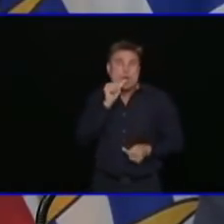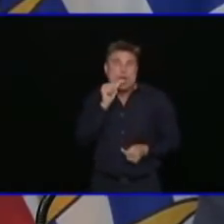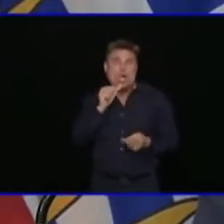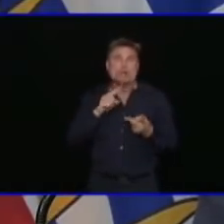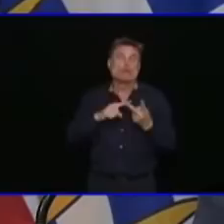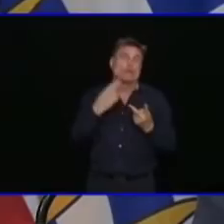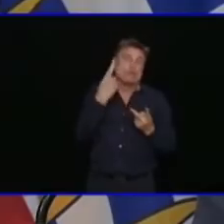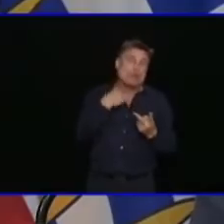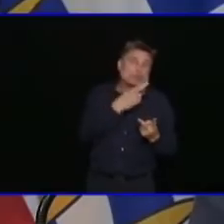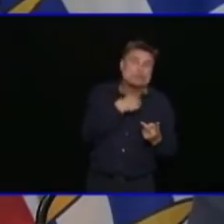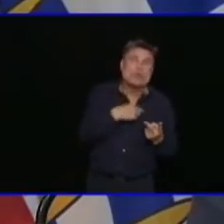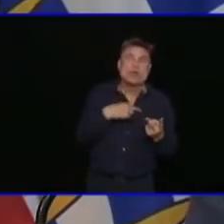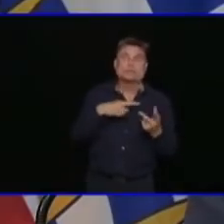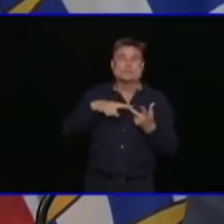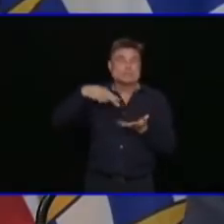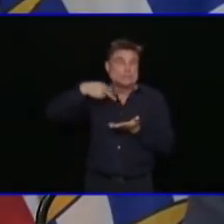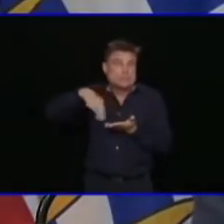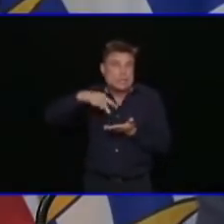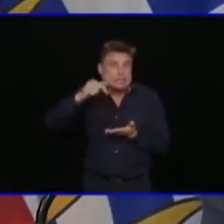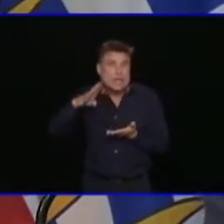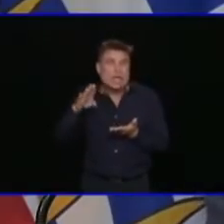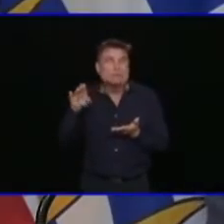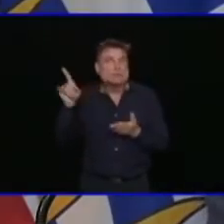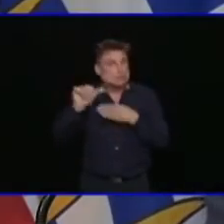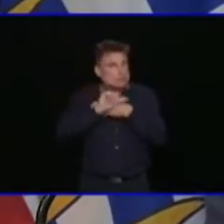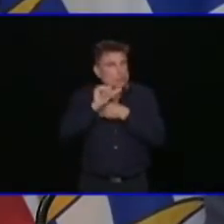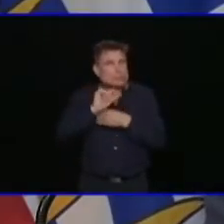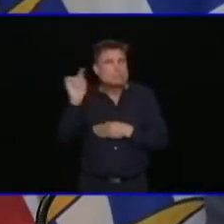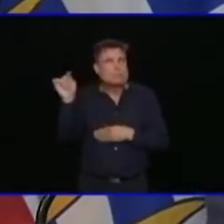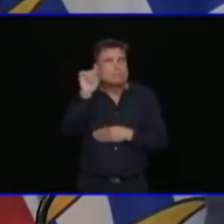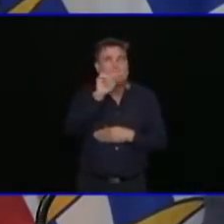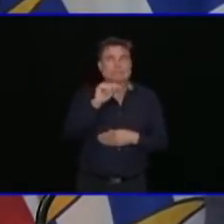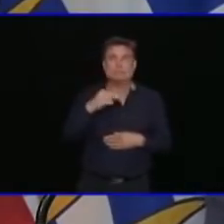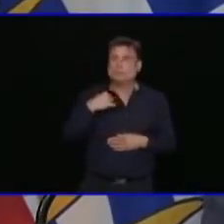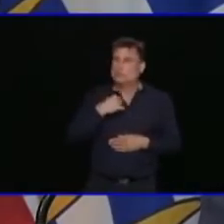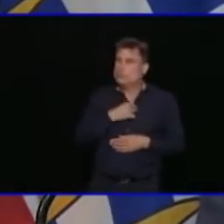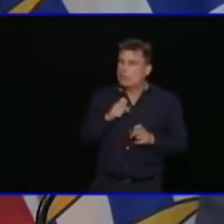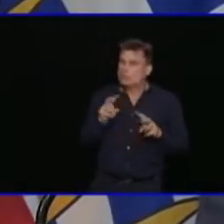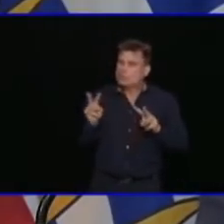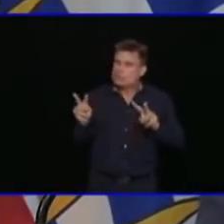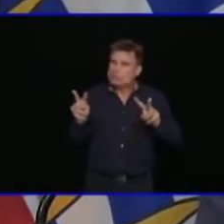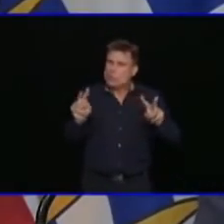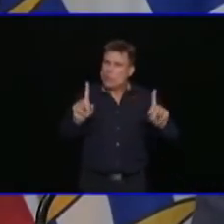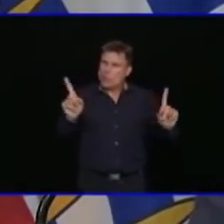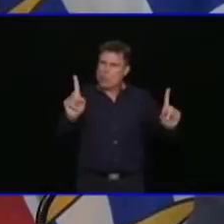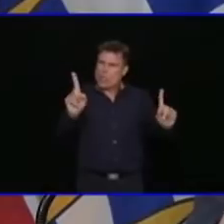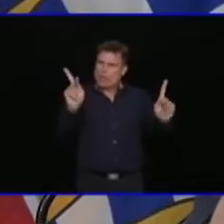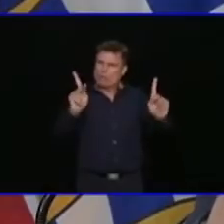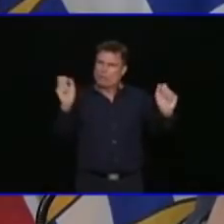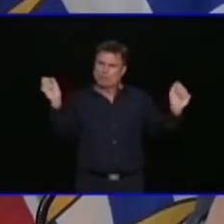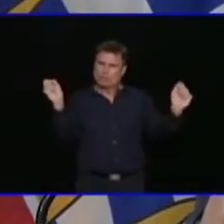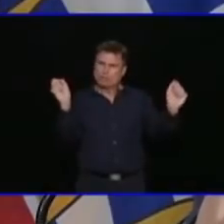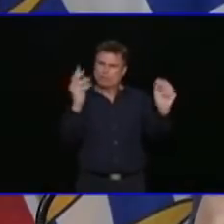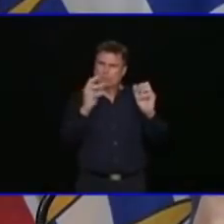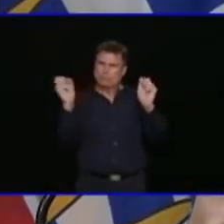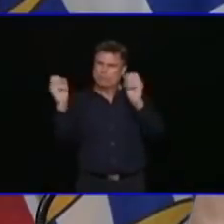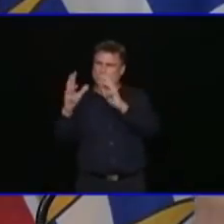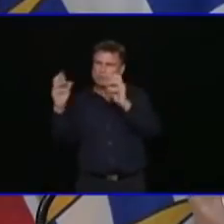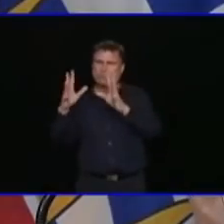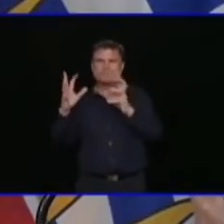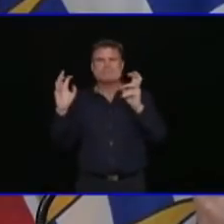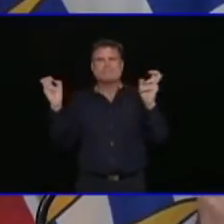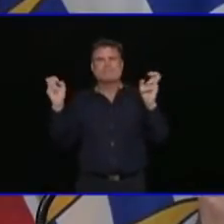at, where are the settings that these parties are happening, where people are in close quarters with people and